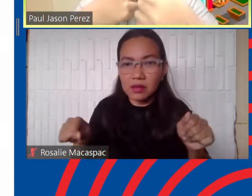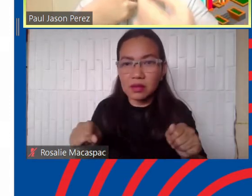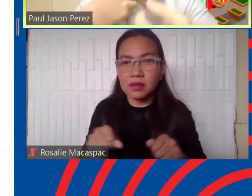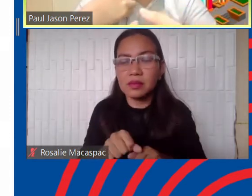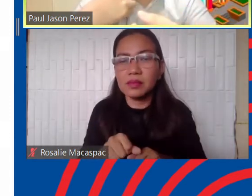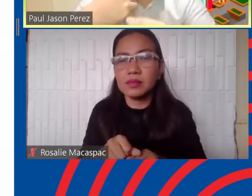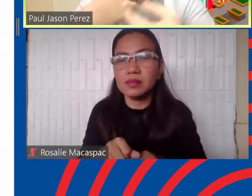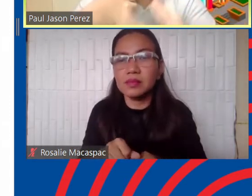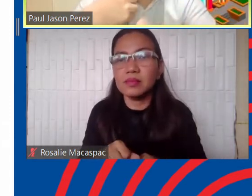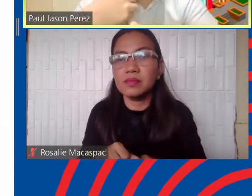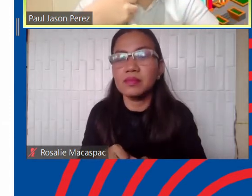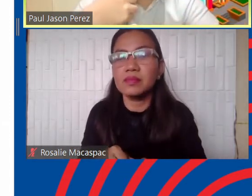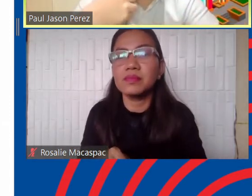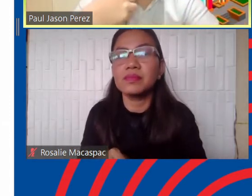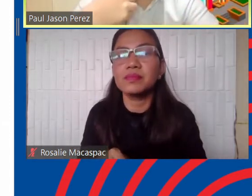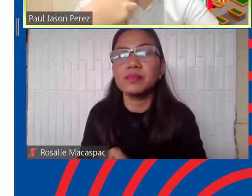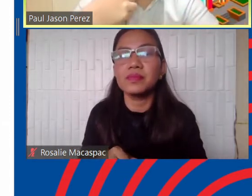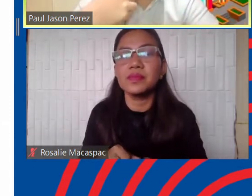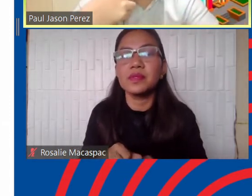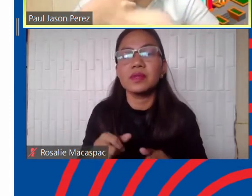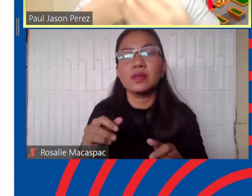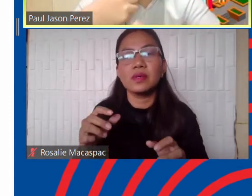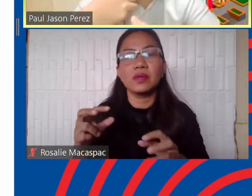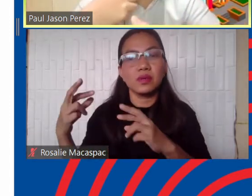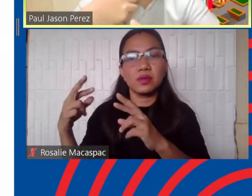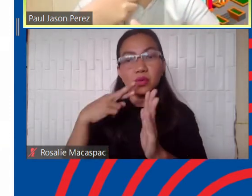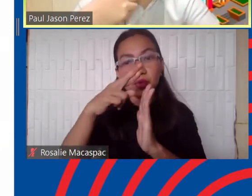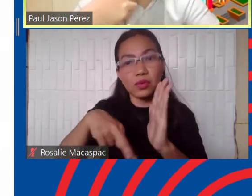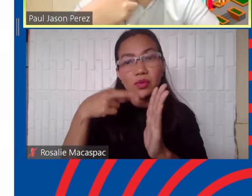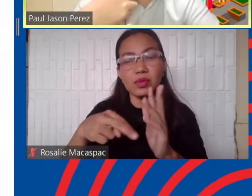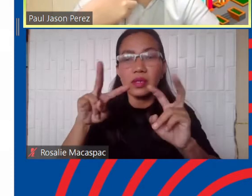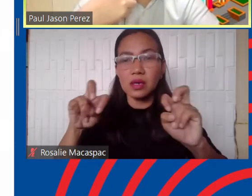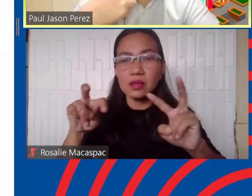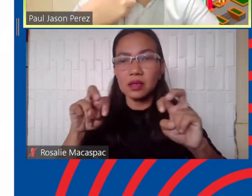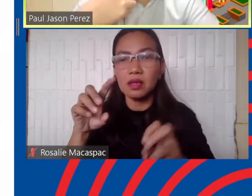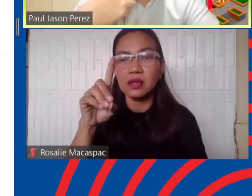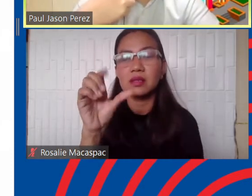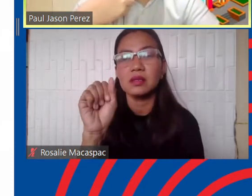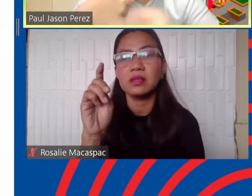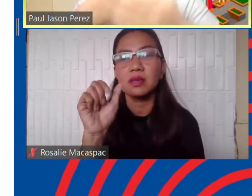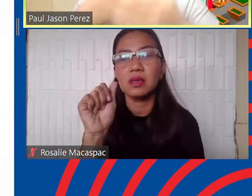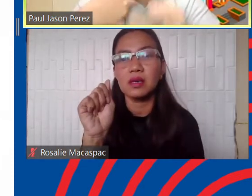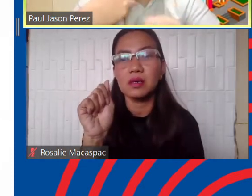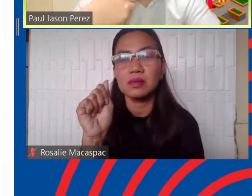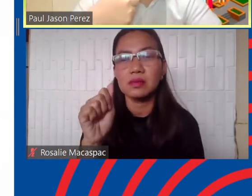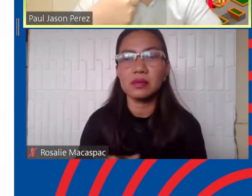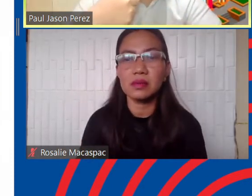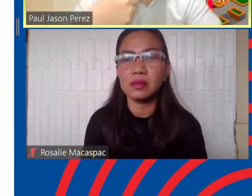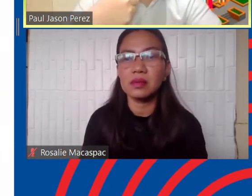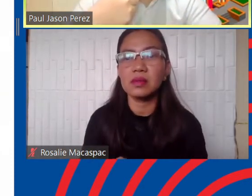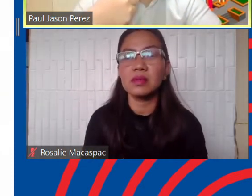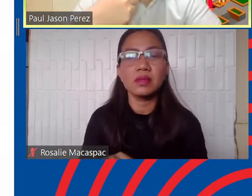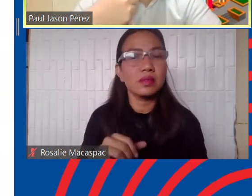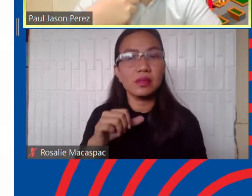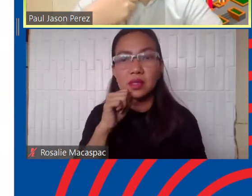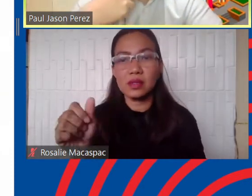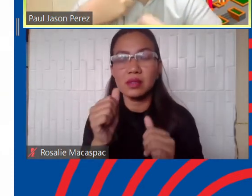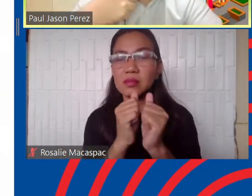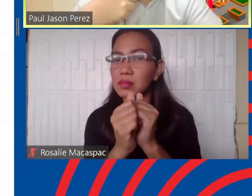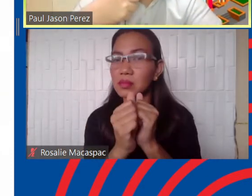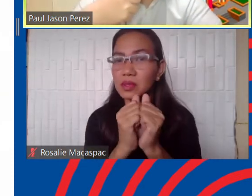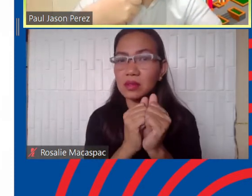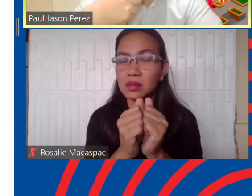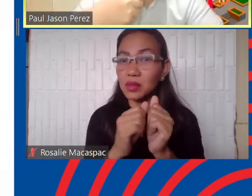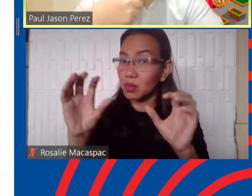the part where they analyze the data, where they use their research data. But that doesn't mean na wala